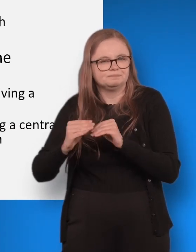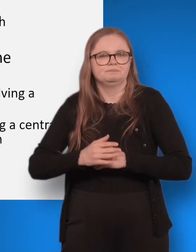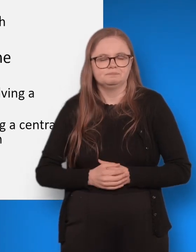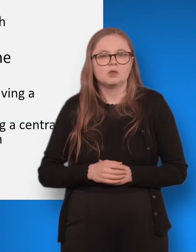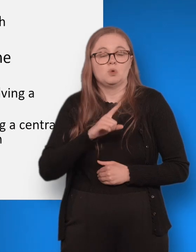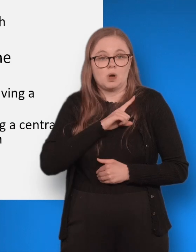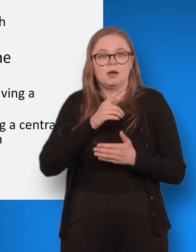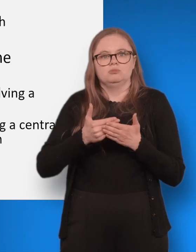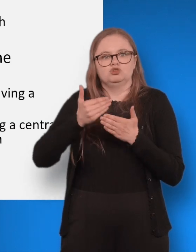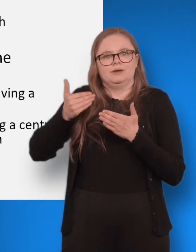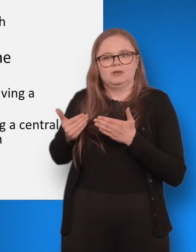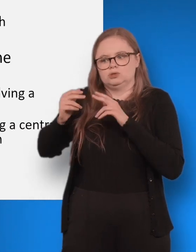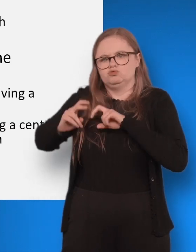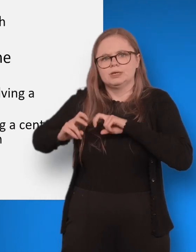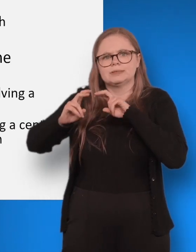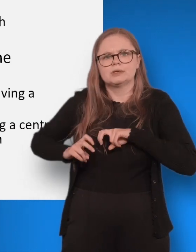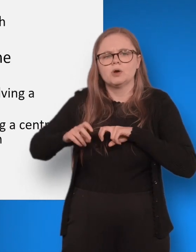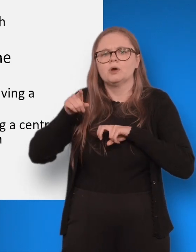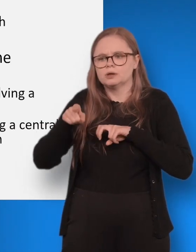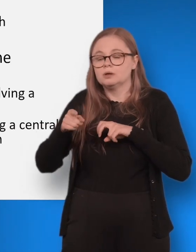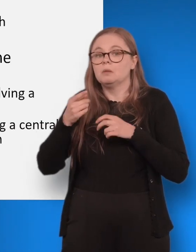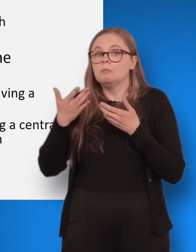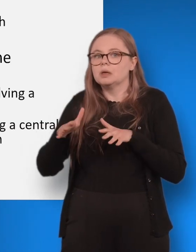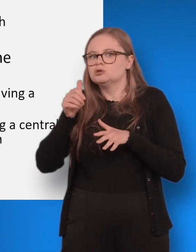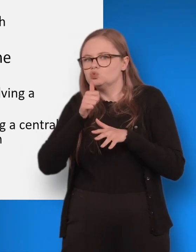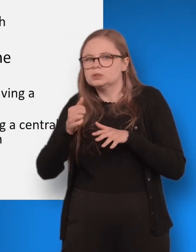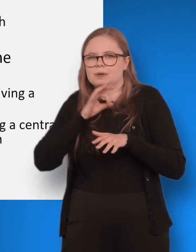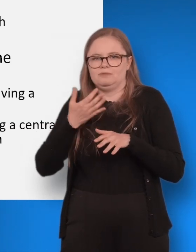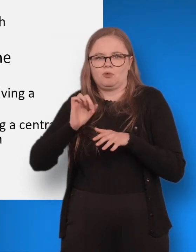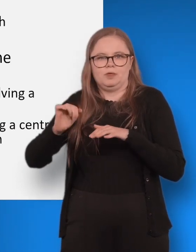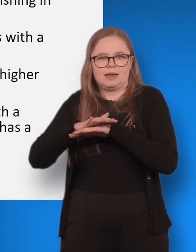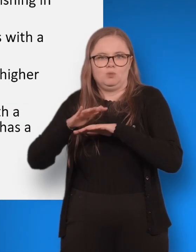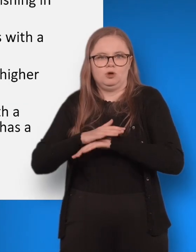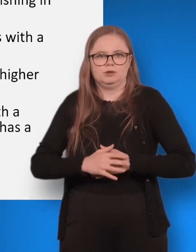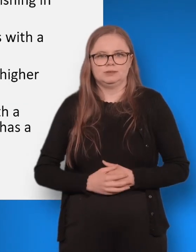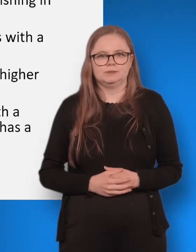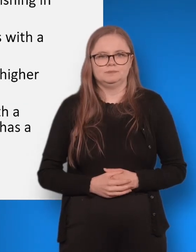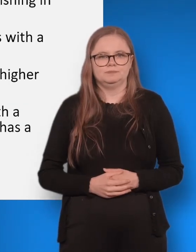the previous research has use and benefit from their networks.